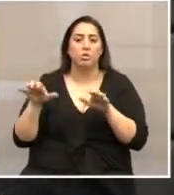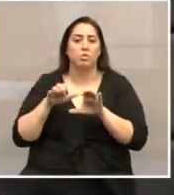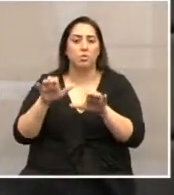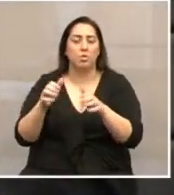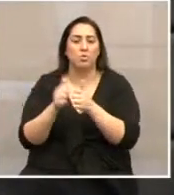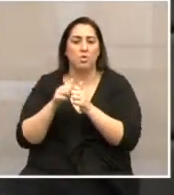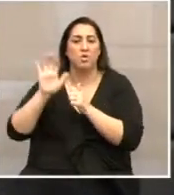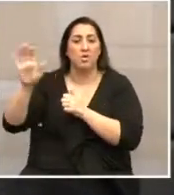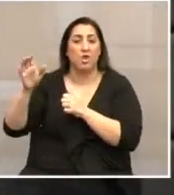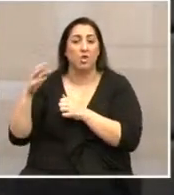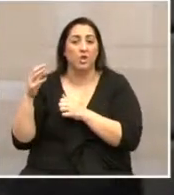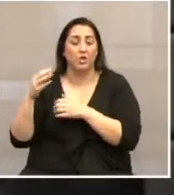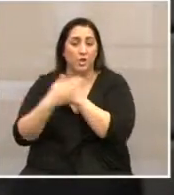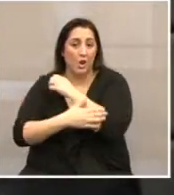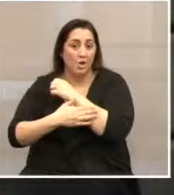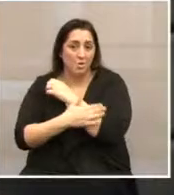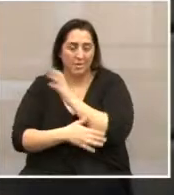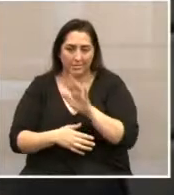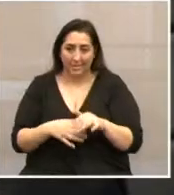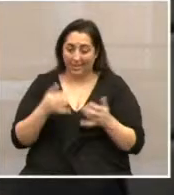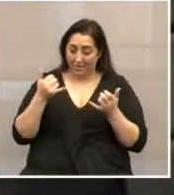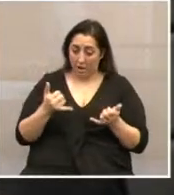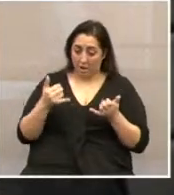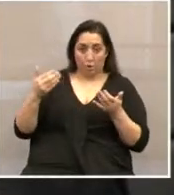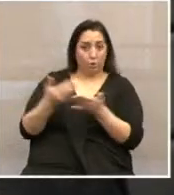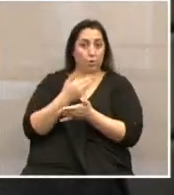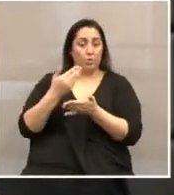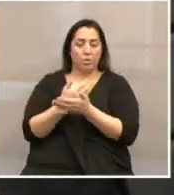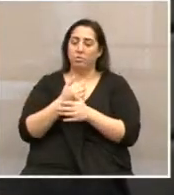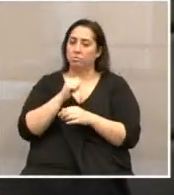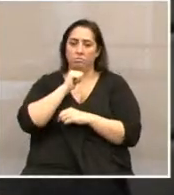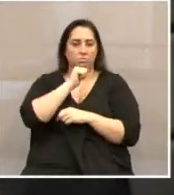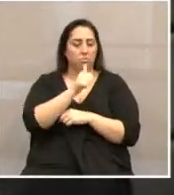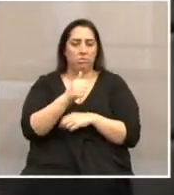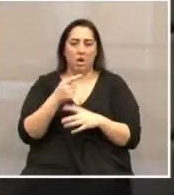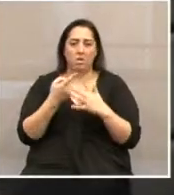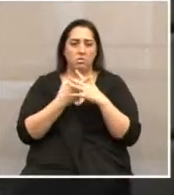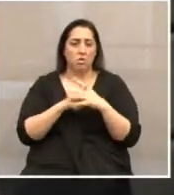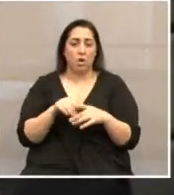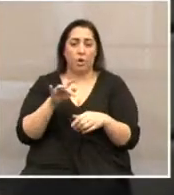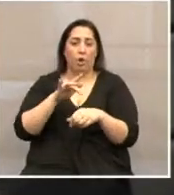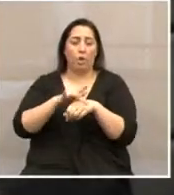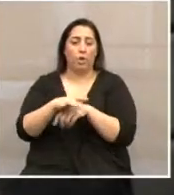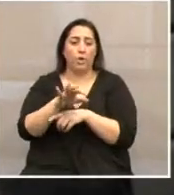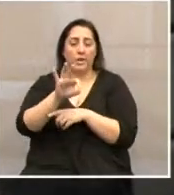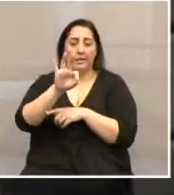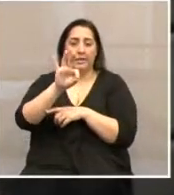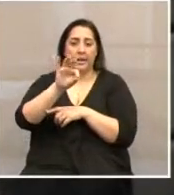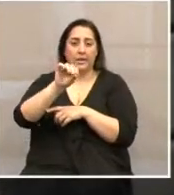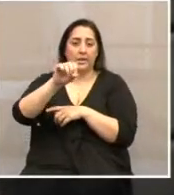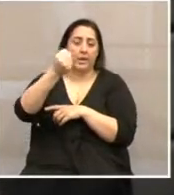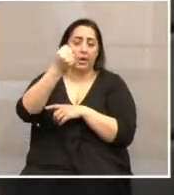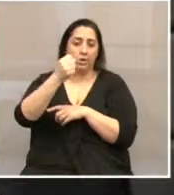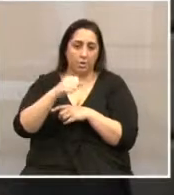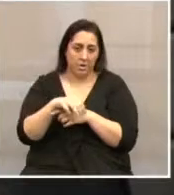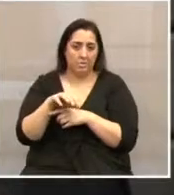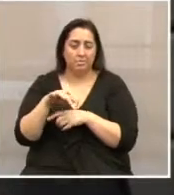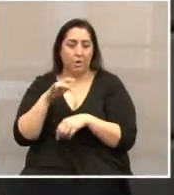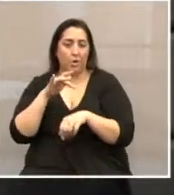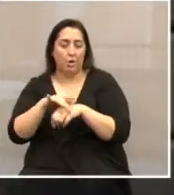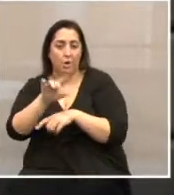In fact, it goes back at least to the early part of this century. Or as I was saying earlier to one of my